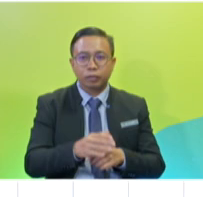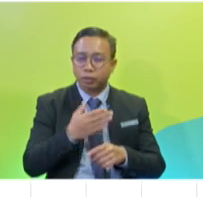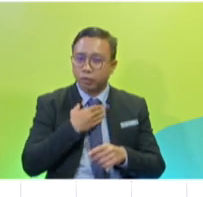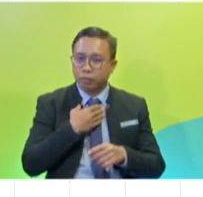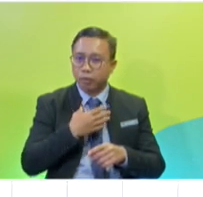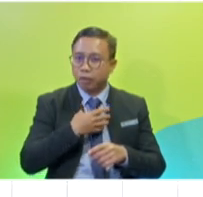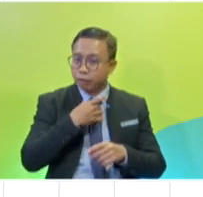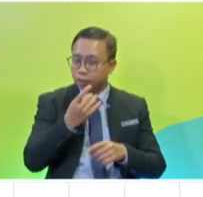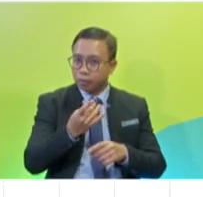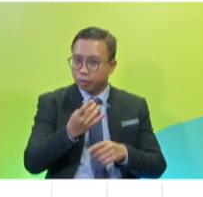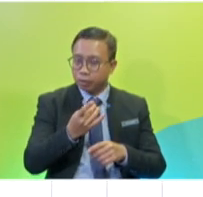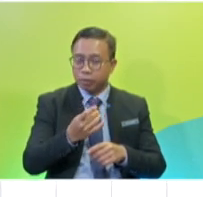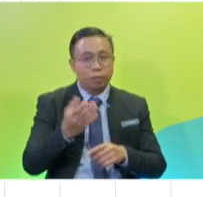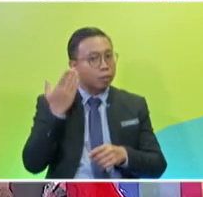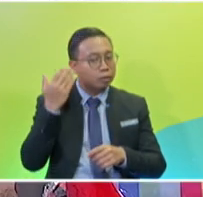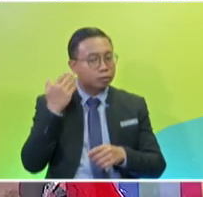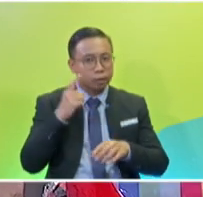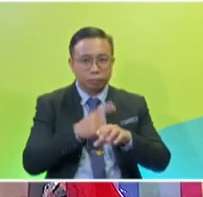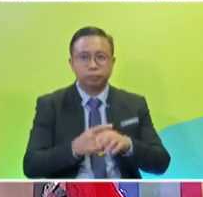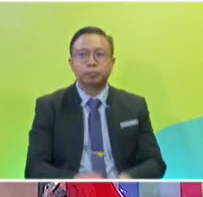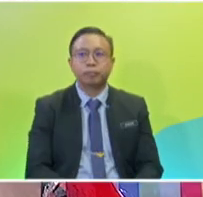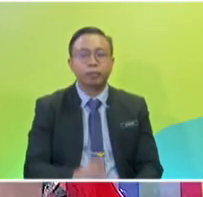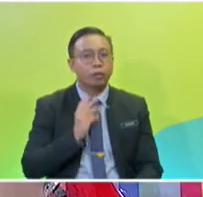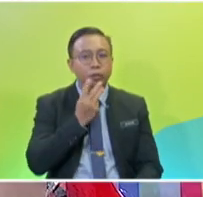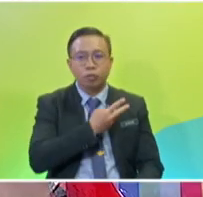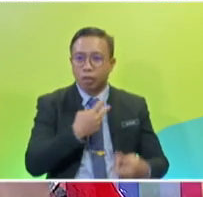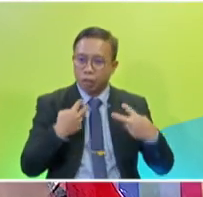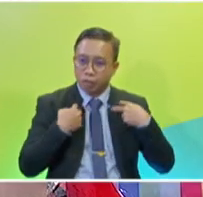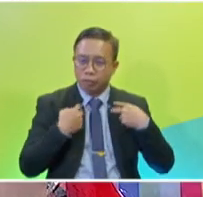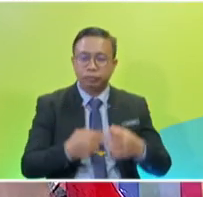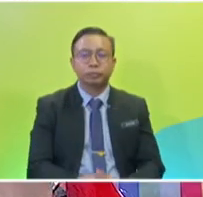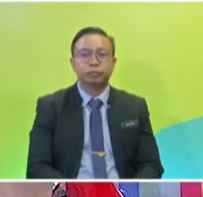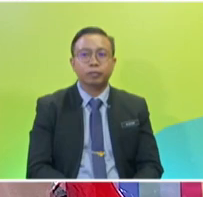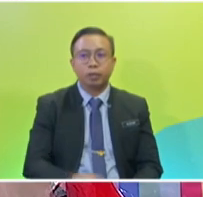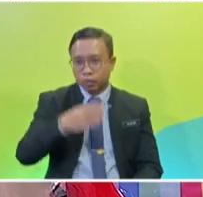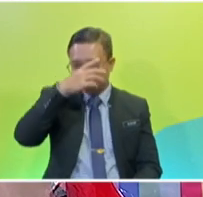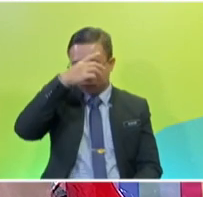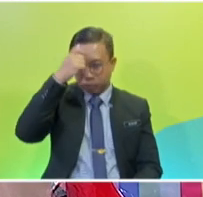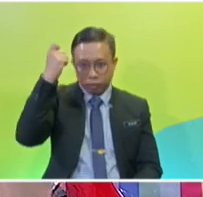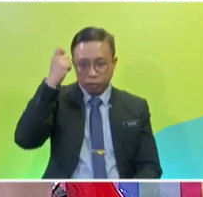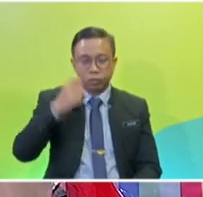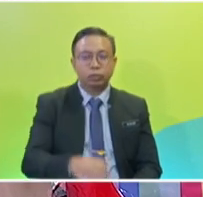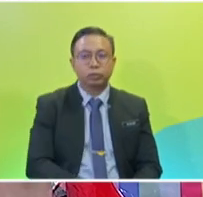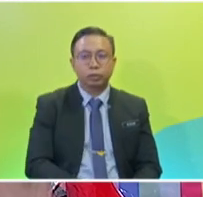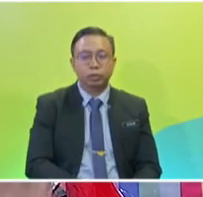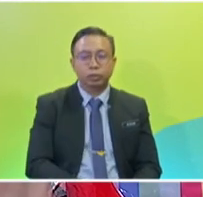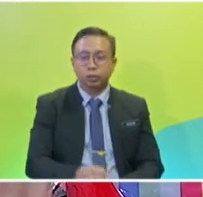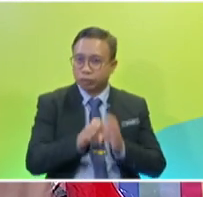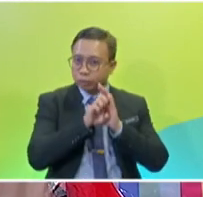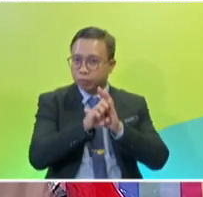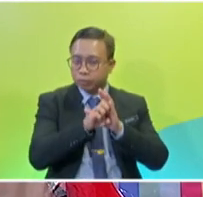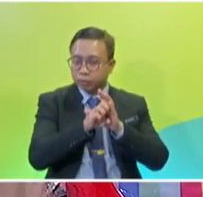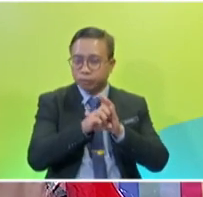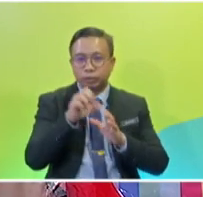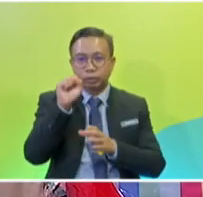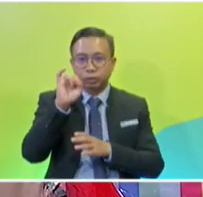favorite pastimes. Okay, girls and boys, viewers out there, we have the first one as well as because, for example, and since. Since is